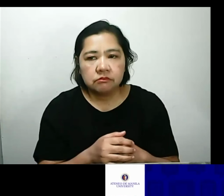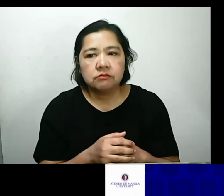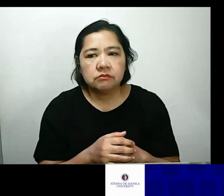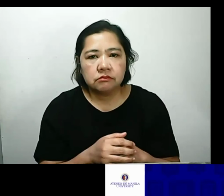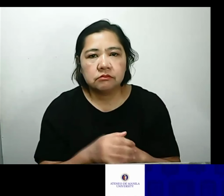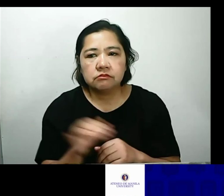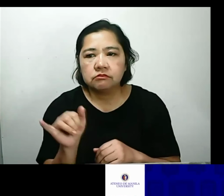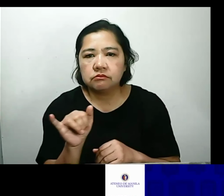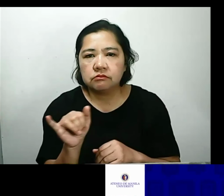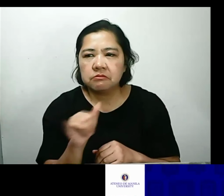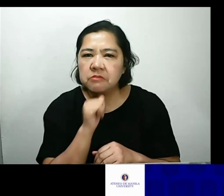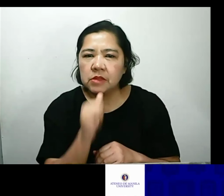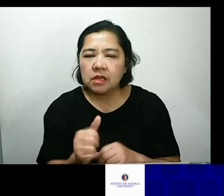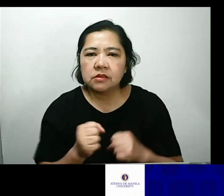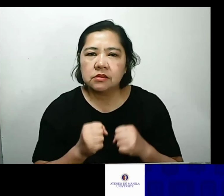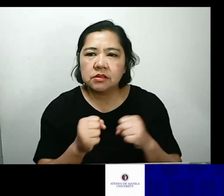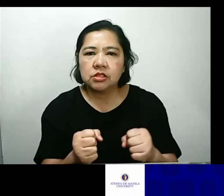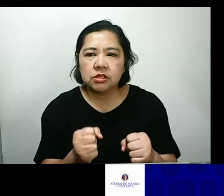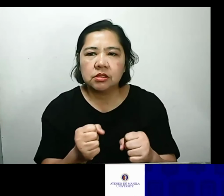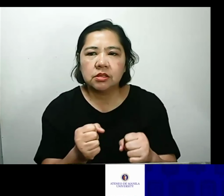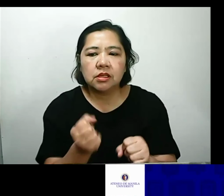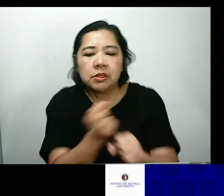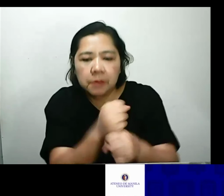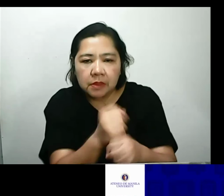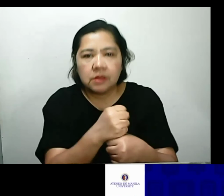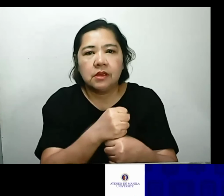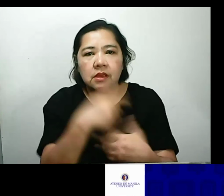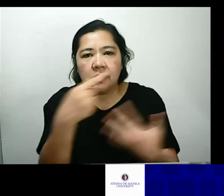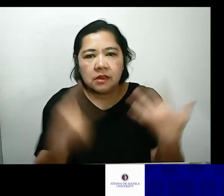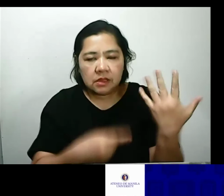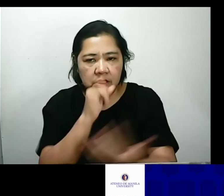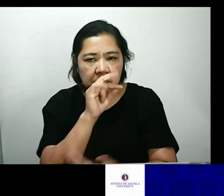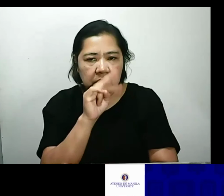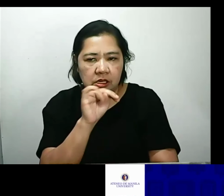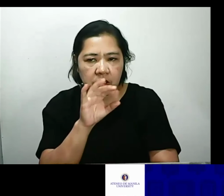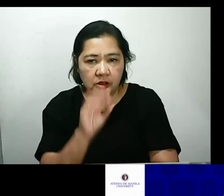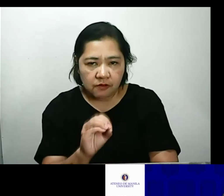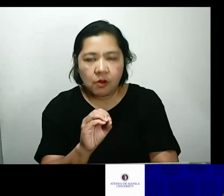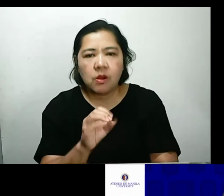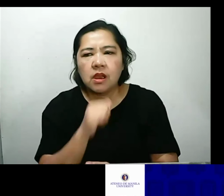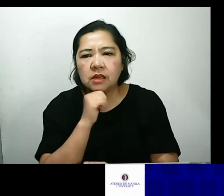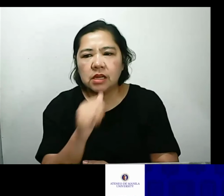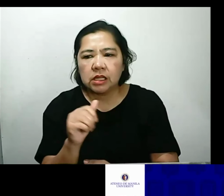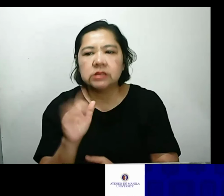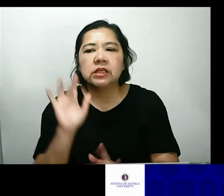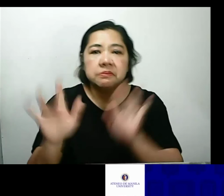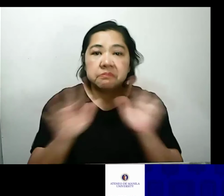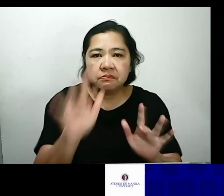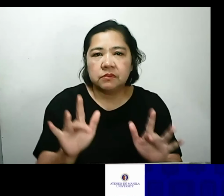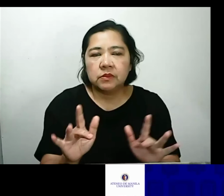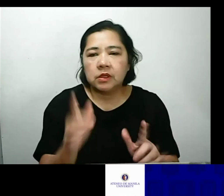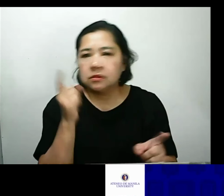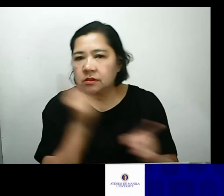it's not strategic to just produce more information and more communication and you're not actually reaching the right audience. So I think for